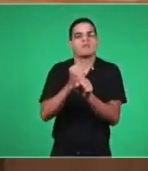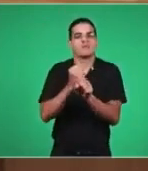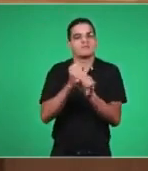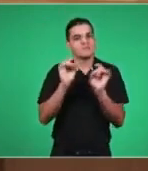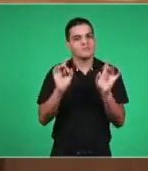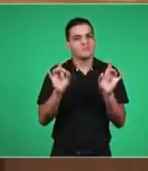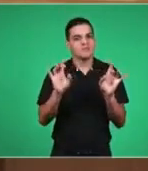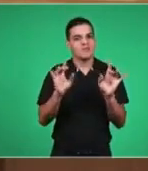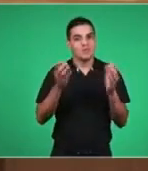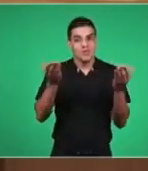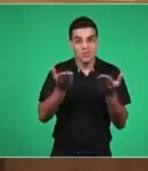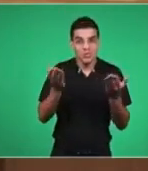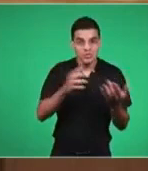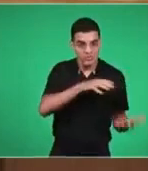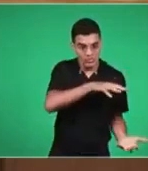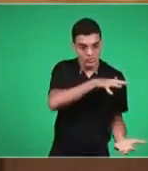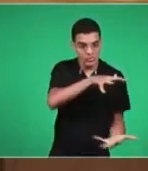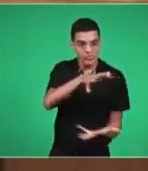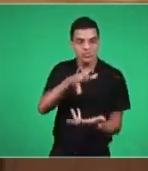preserve this.